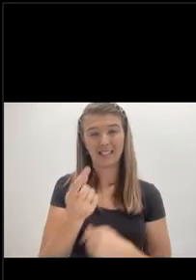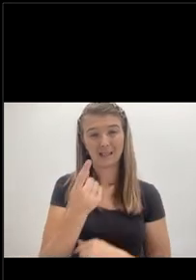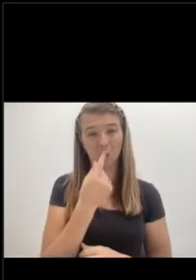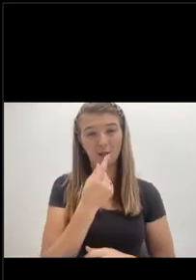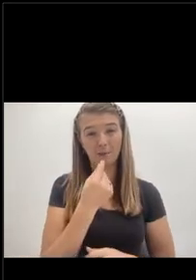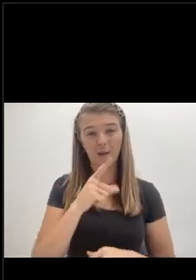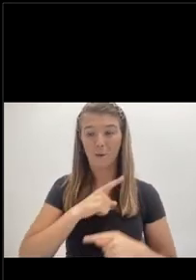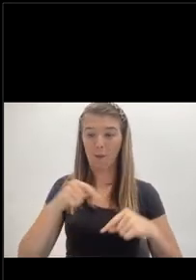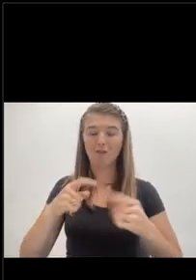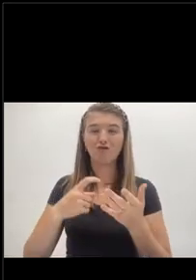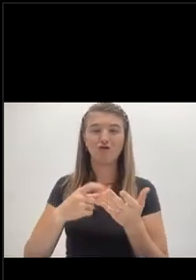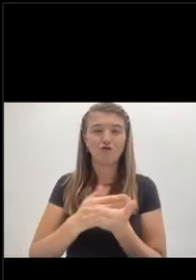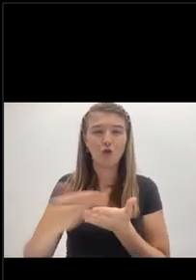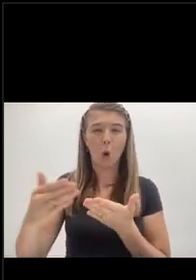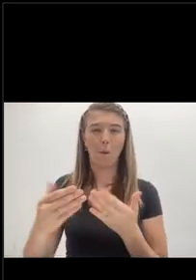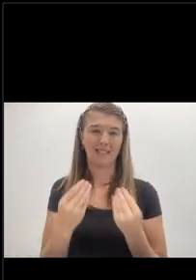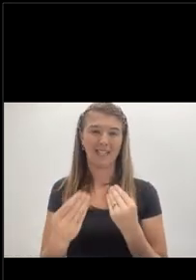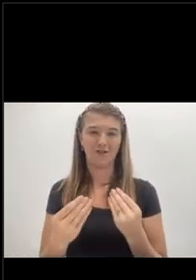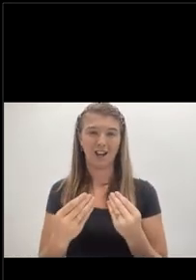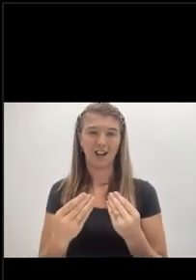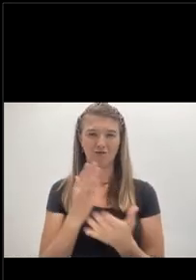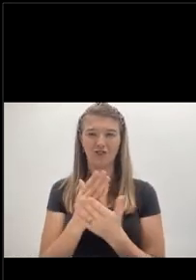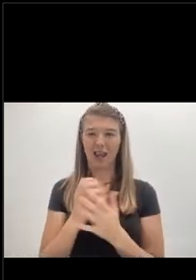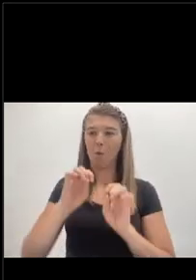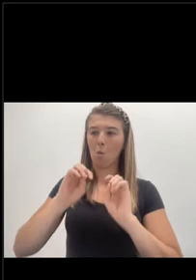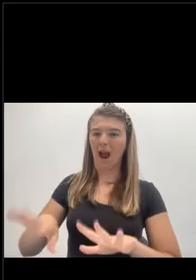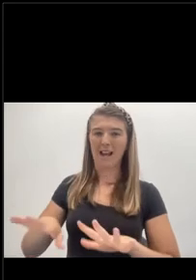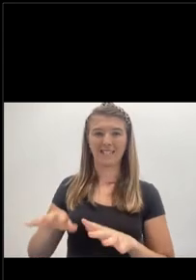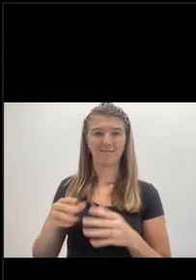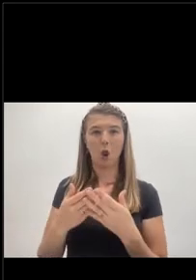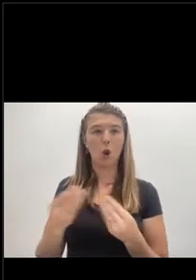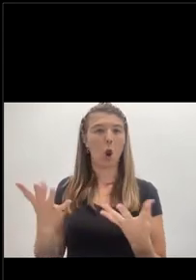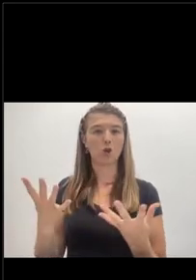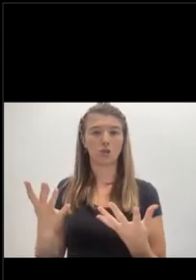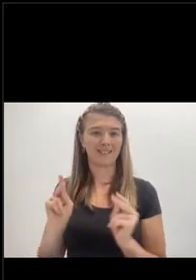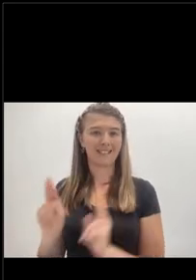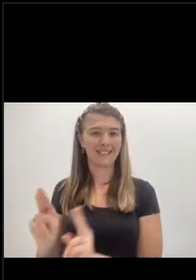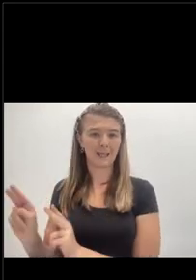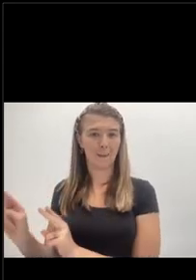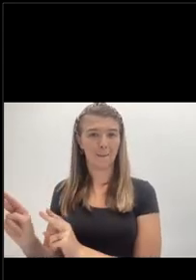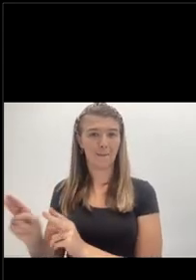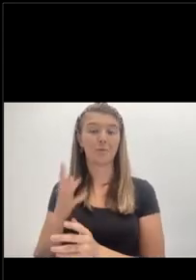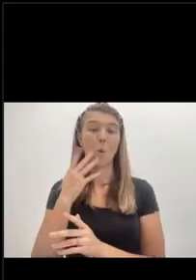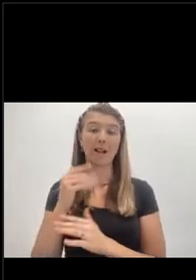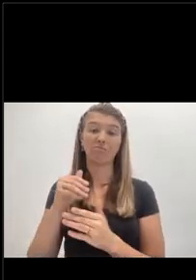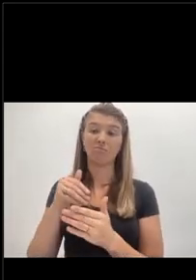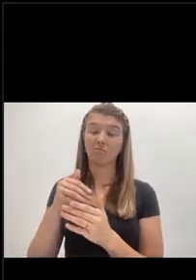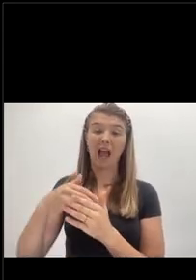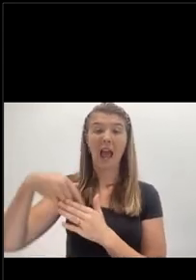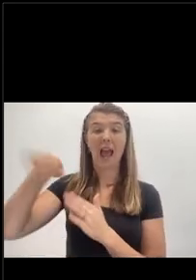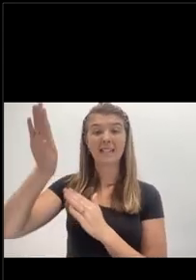raw material which we are ultimately losing to the system. And when you lose it to the system, when you export, there's a chance you can